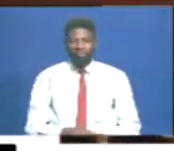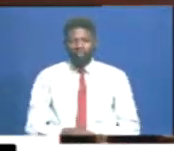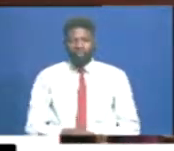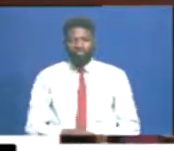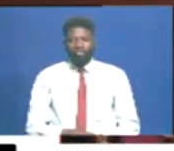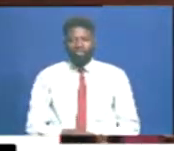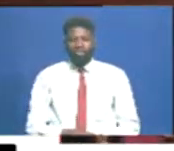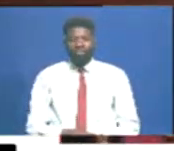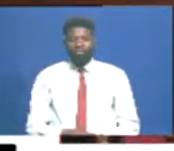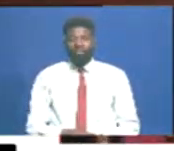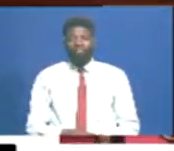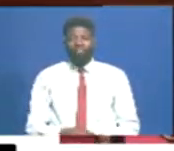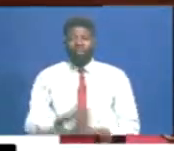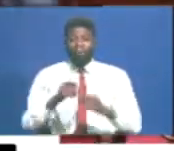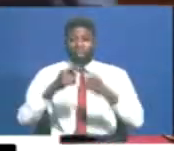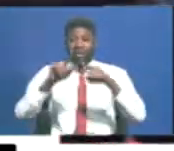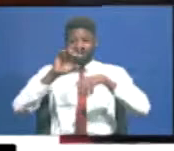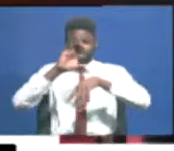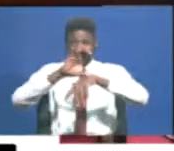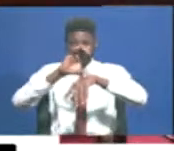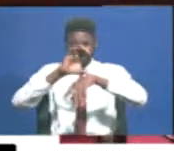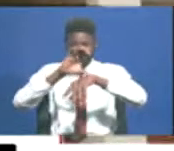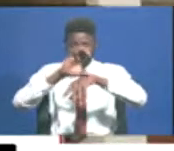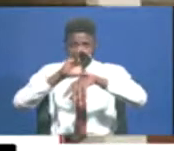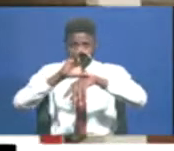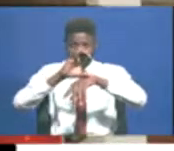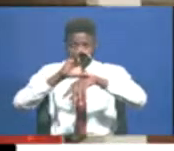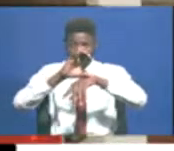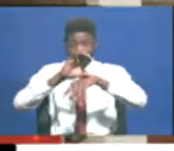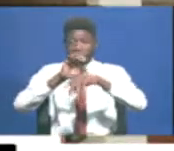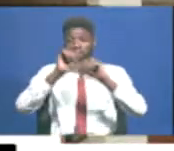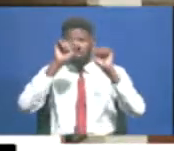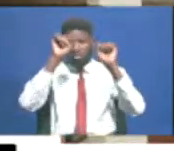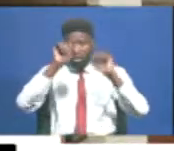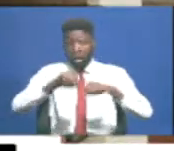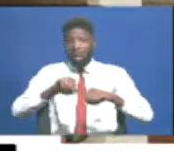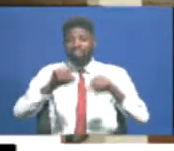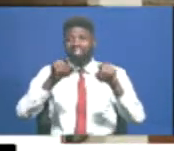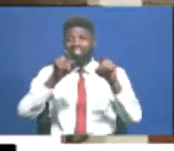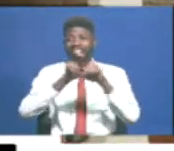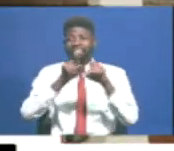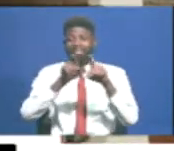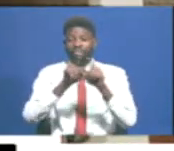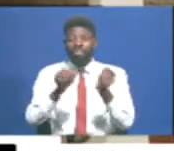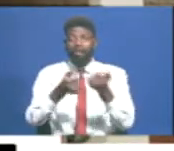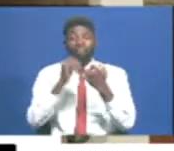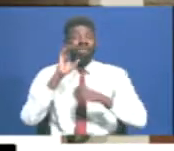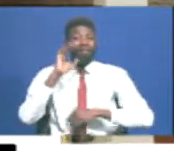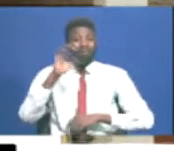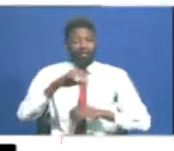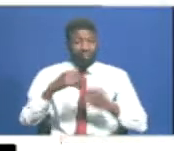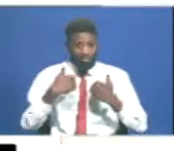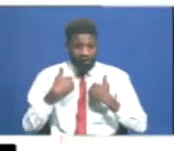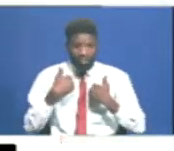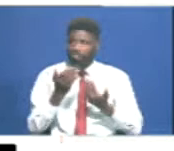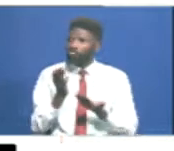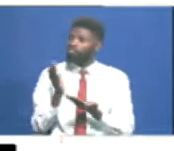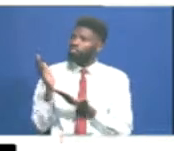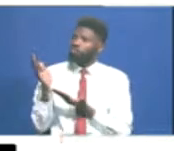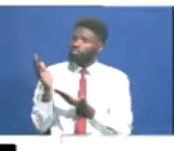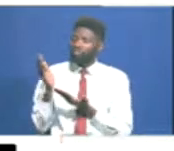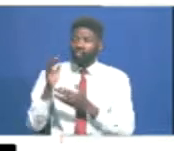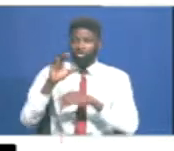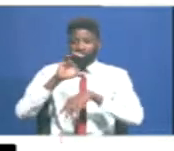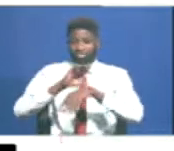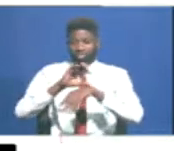But can a church building be condemned and why? At St. James Cathedral ACK Church in Kiambu, we